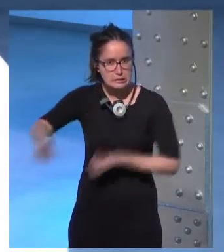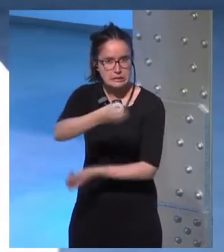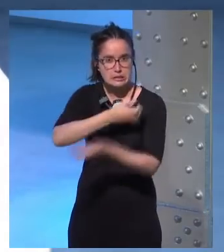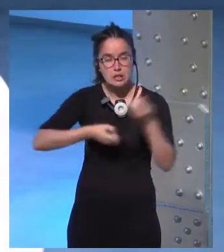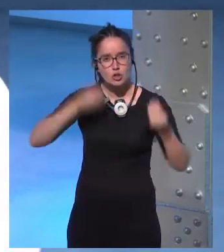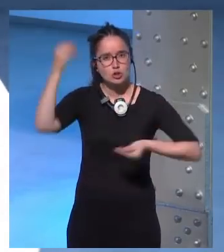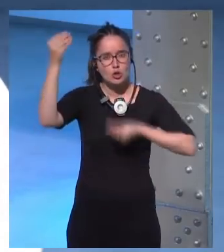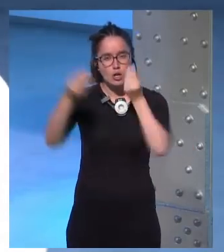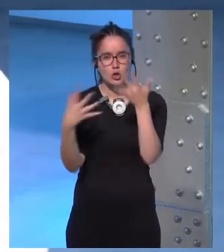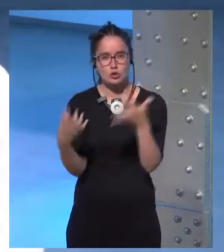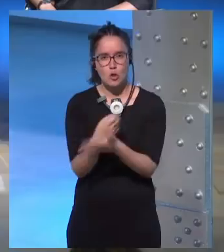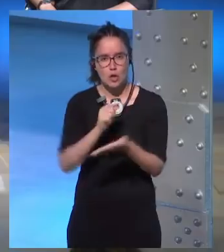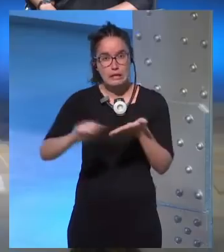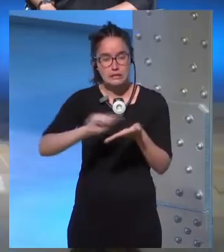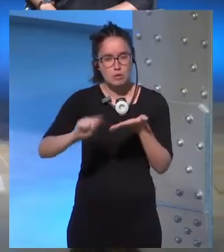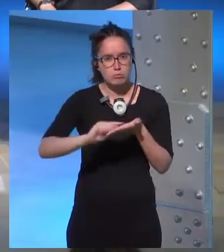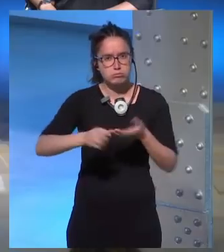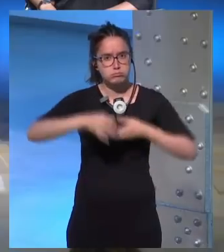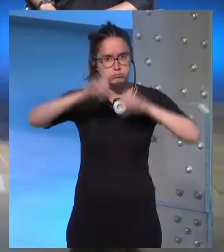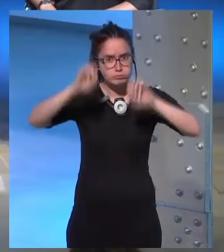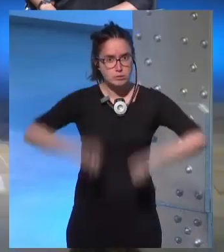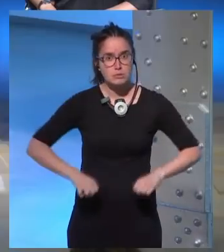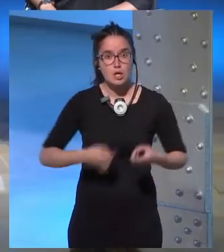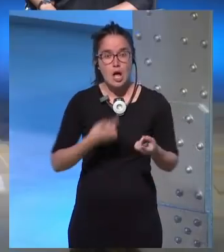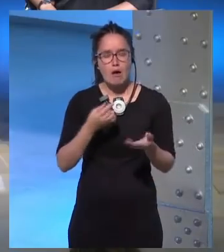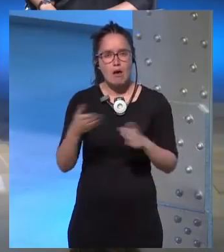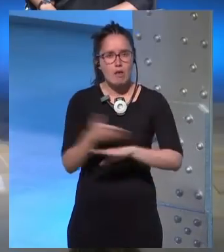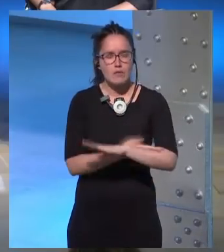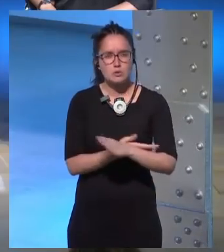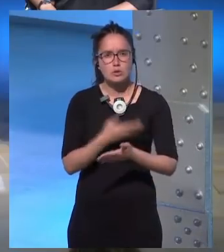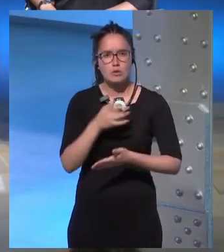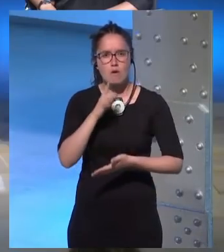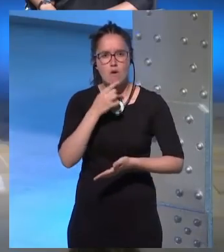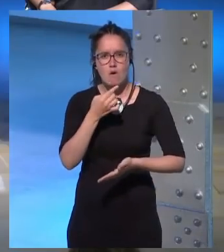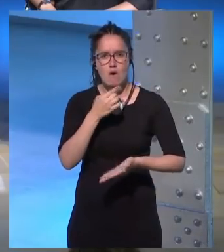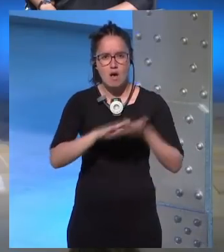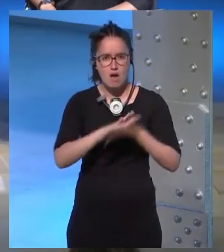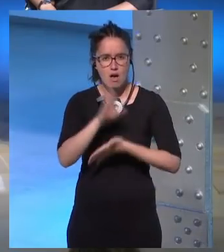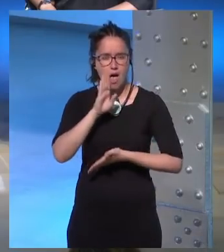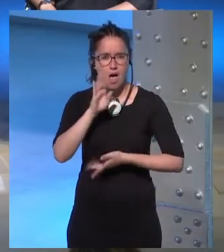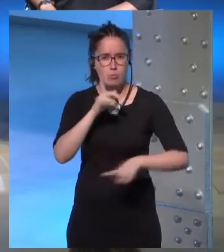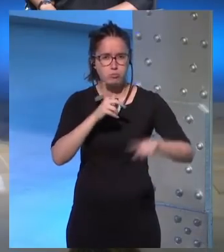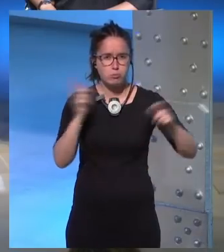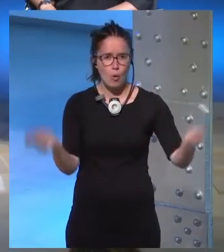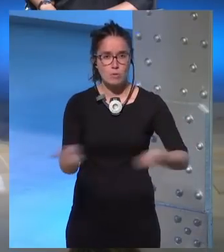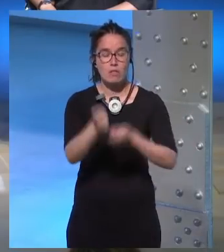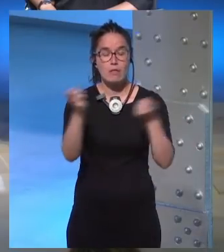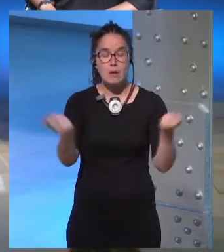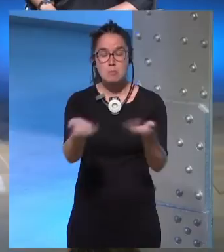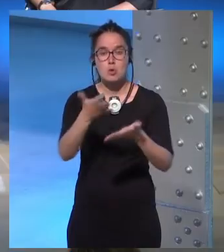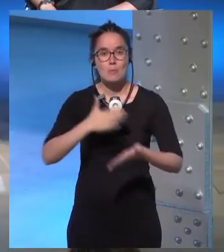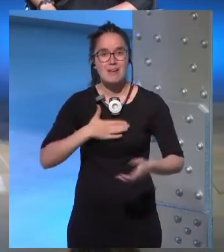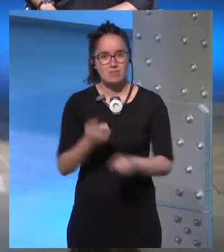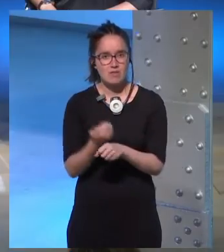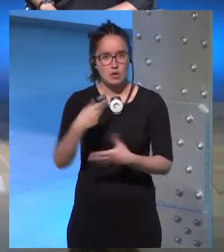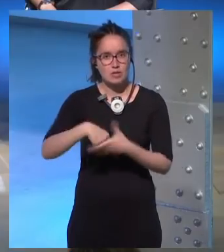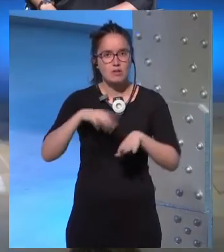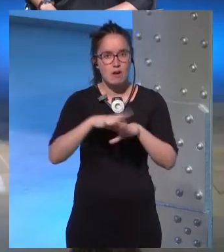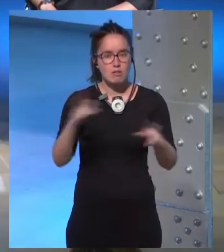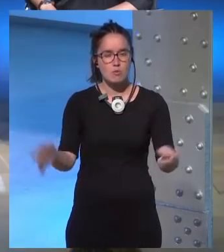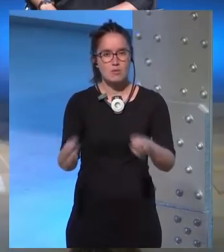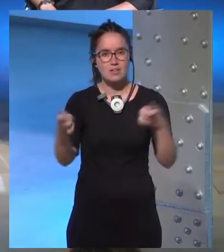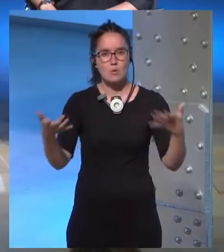And that's the other thing too, when we talk about advertising, is that when I do that work is like work for hire. That's work that I don't